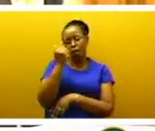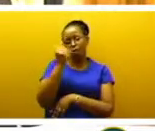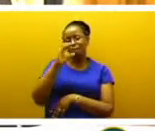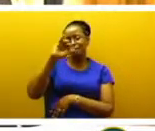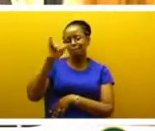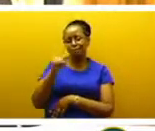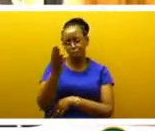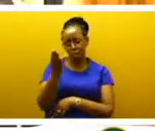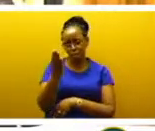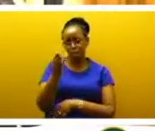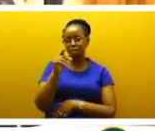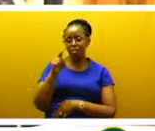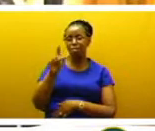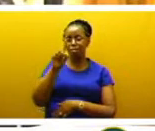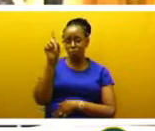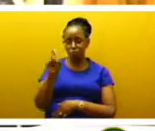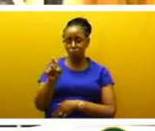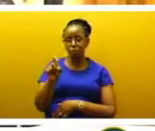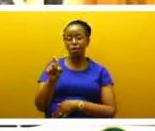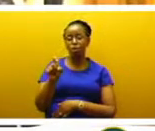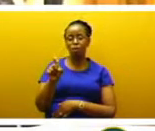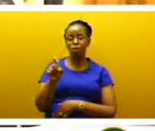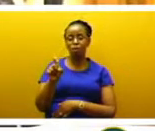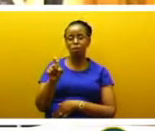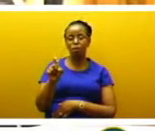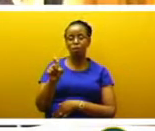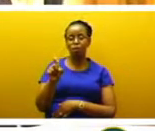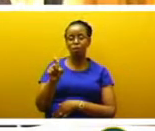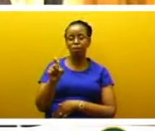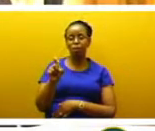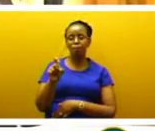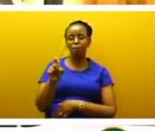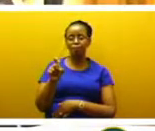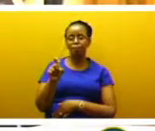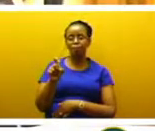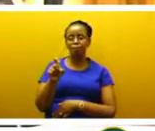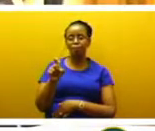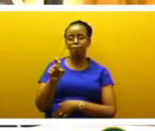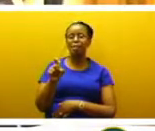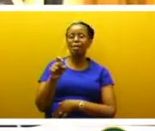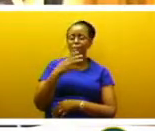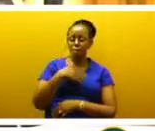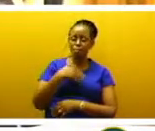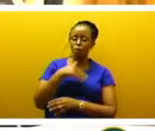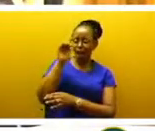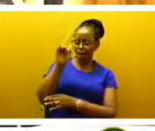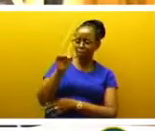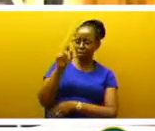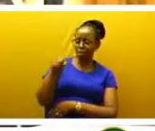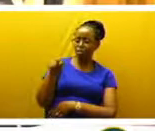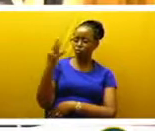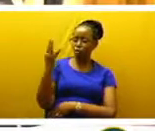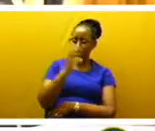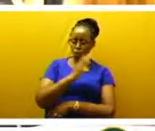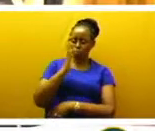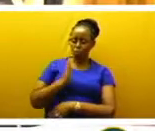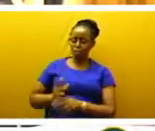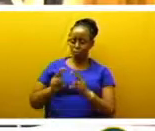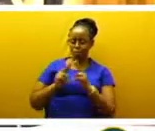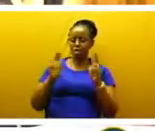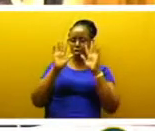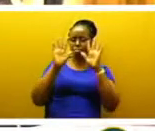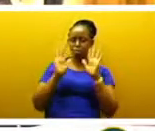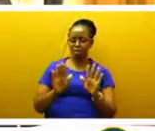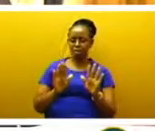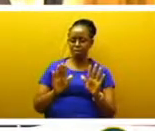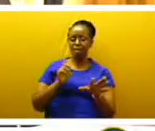those questions directed at those 4 commissioners are very important. And Thank when you. others